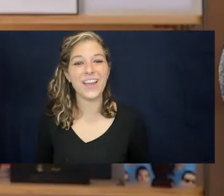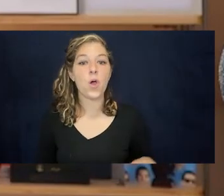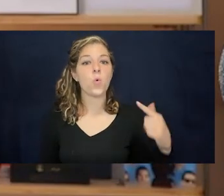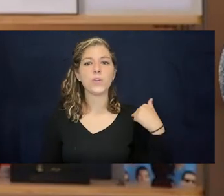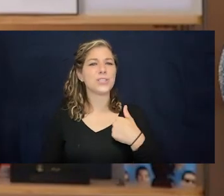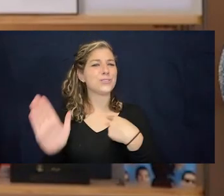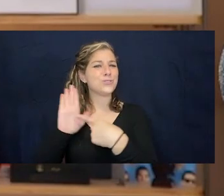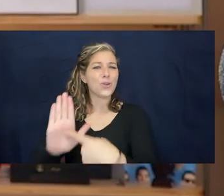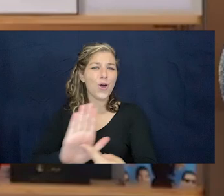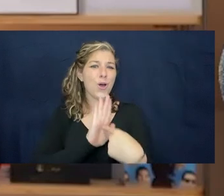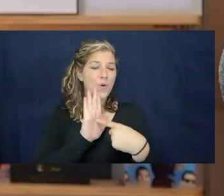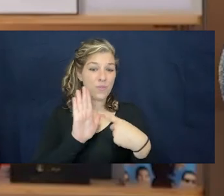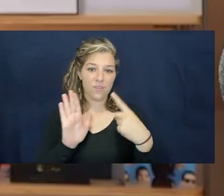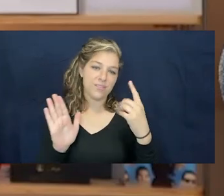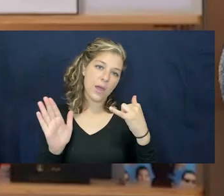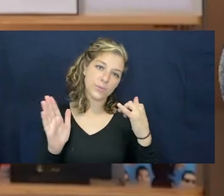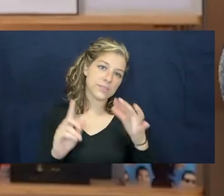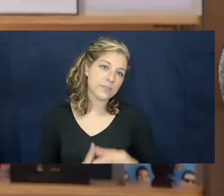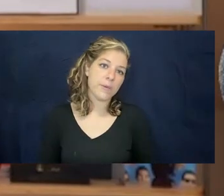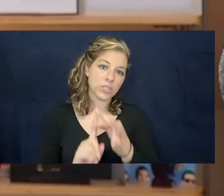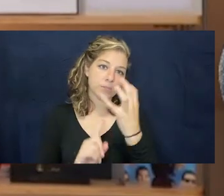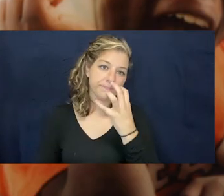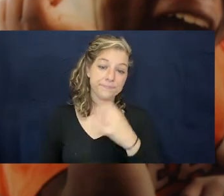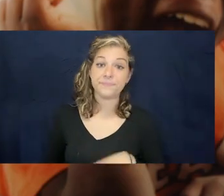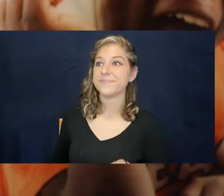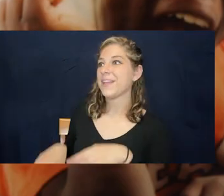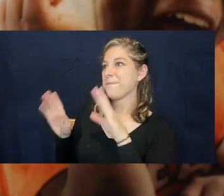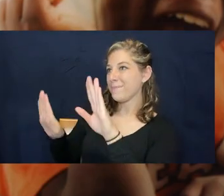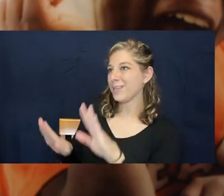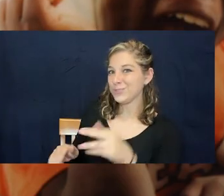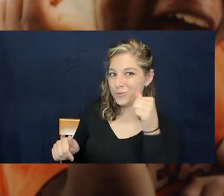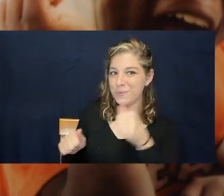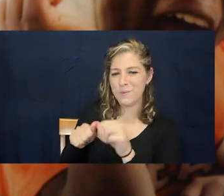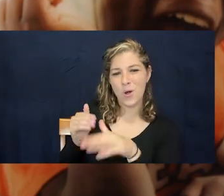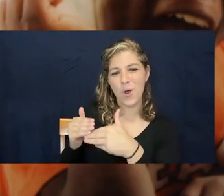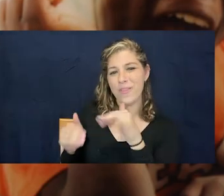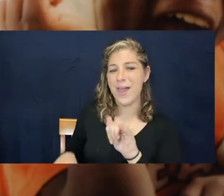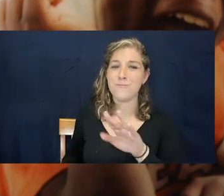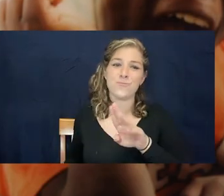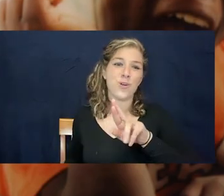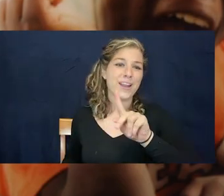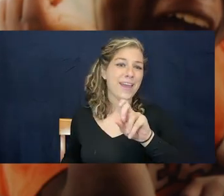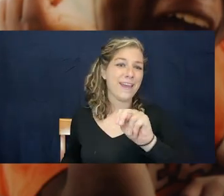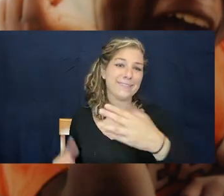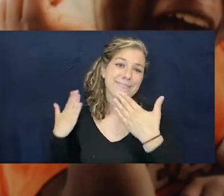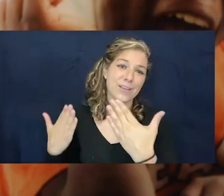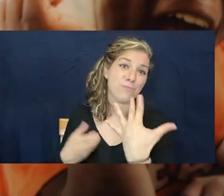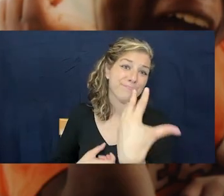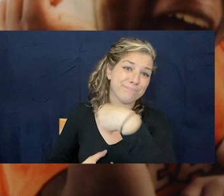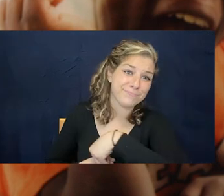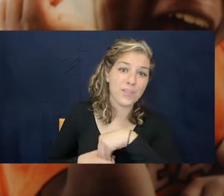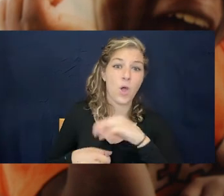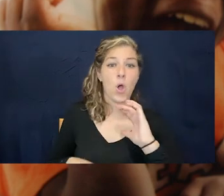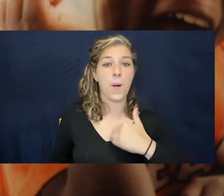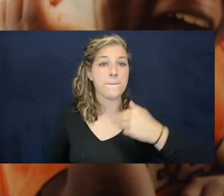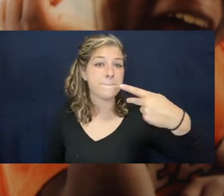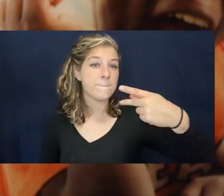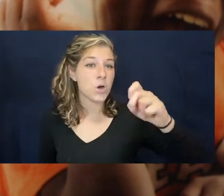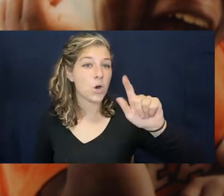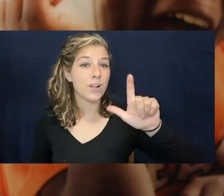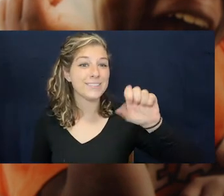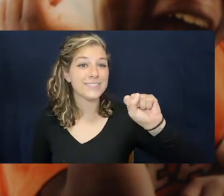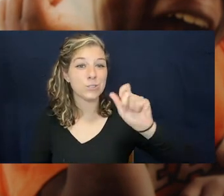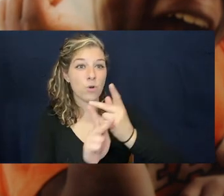us got to showcase. And that was so special. Amazing to remember all that, Brandon. So incredible that you were part of us in our PEARLS